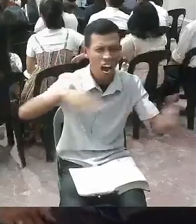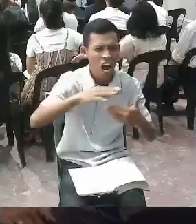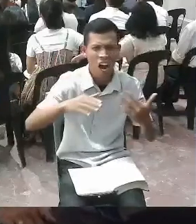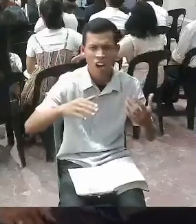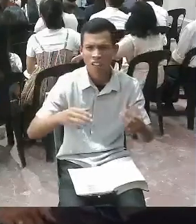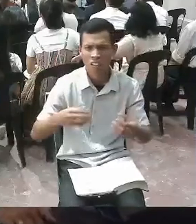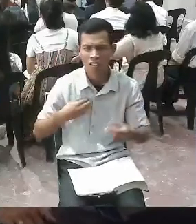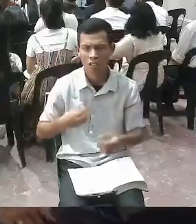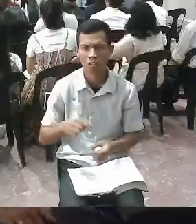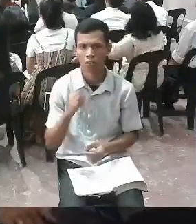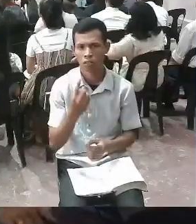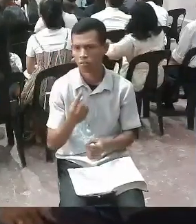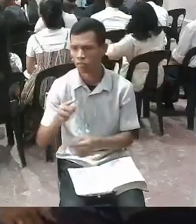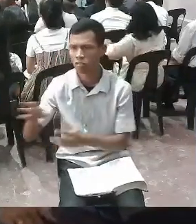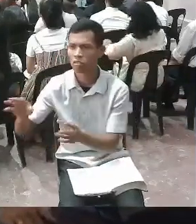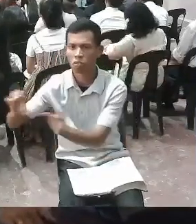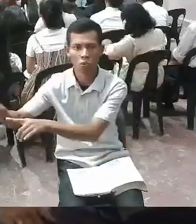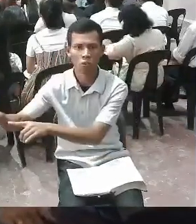orphans, war,